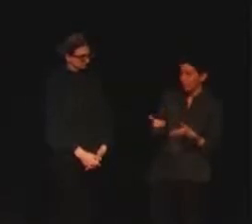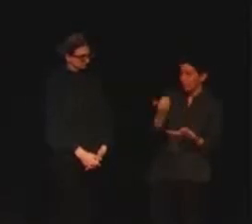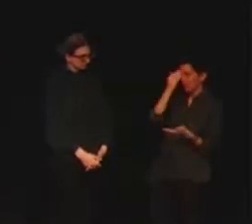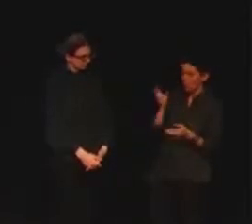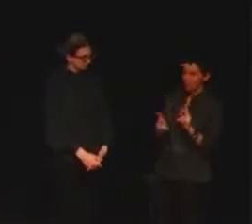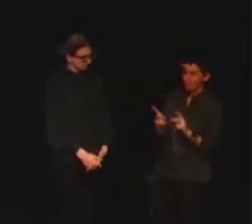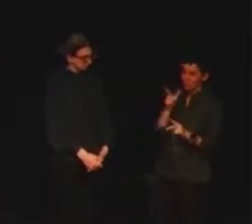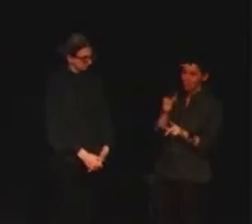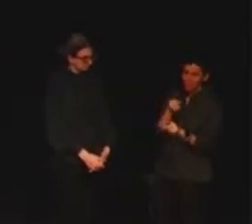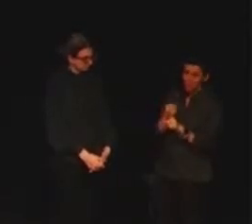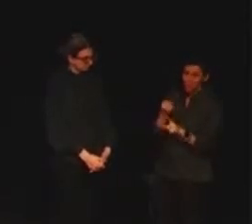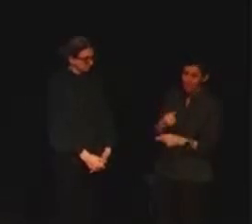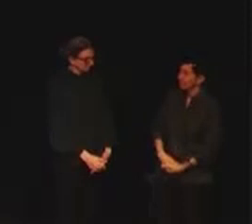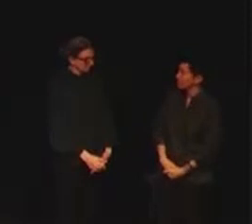right?